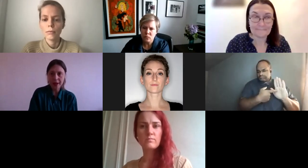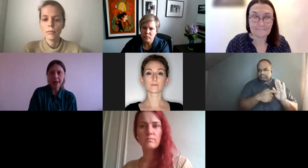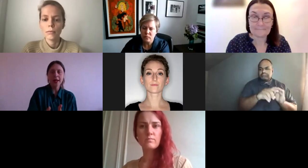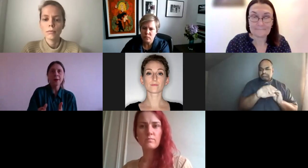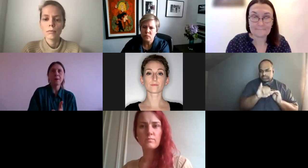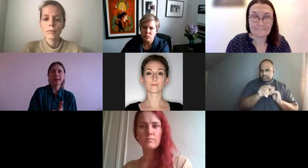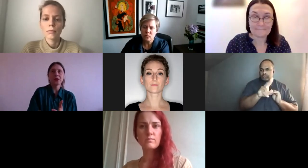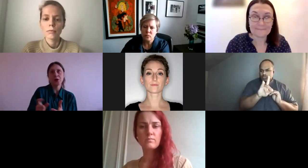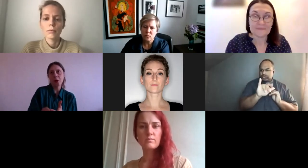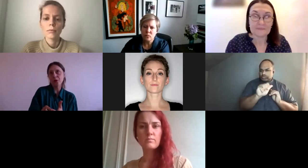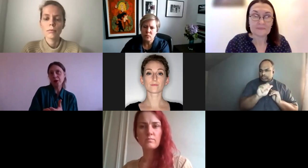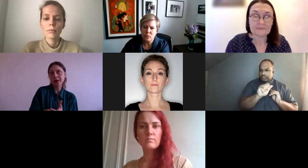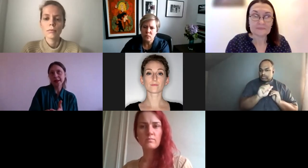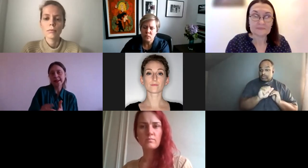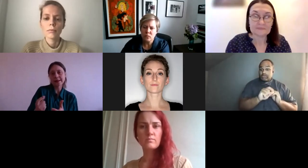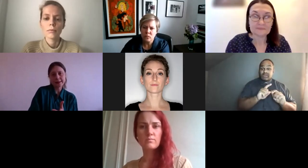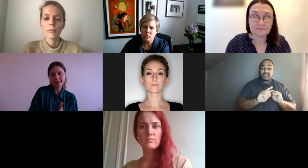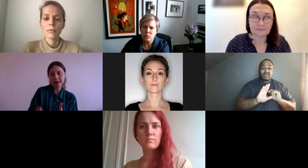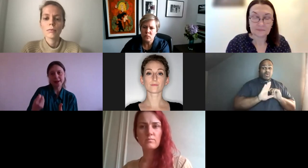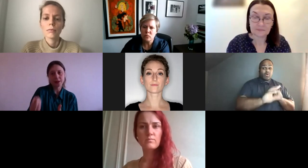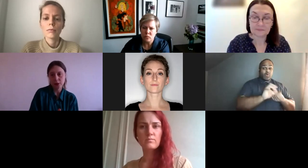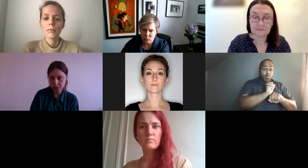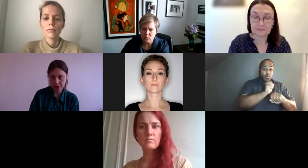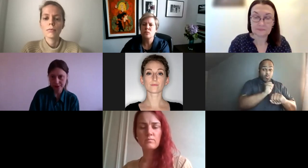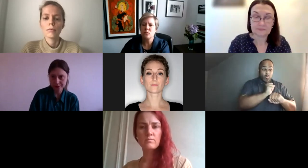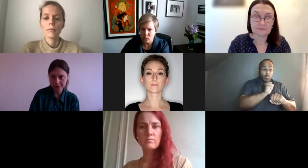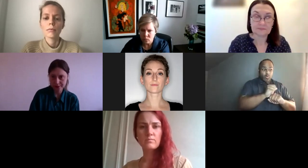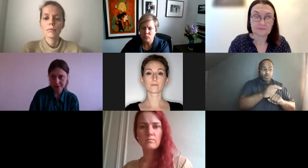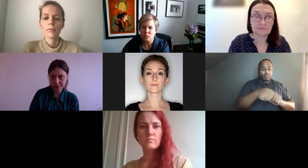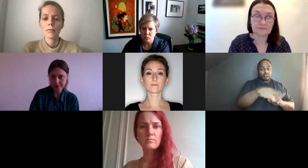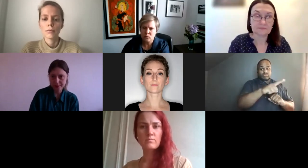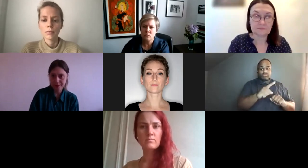Tsvetkova, but her work is not seen like inclusion.